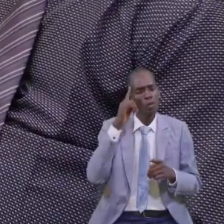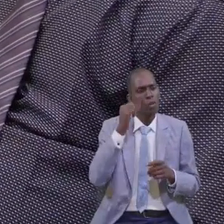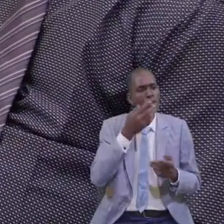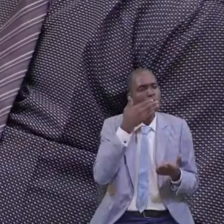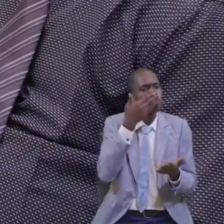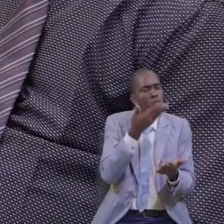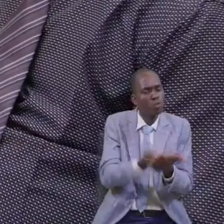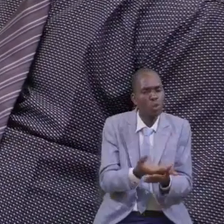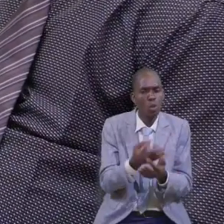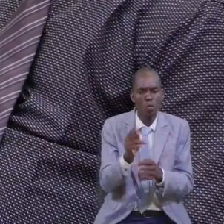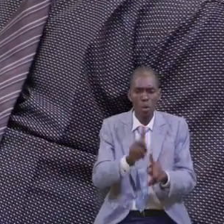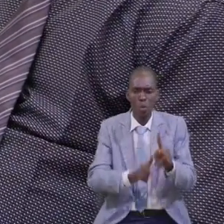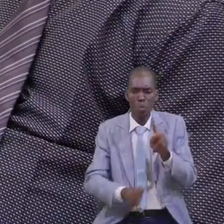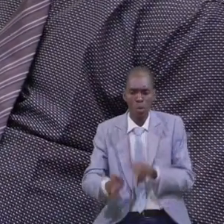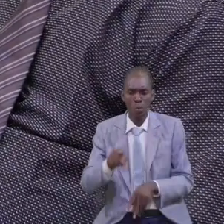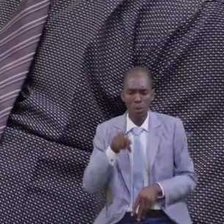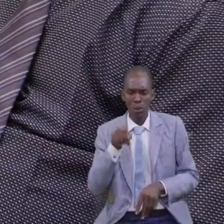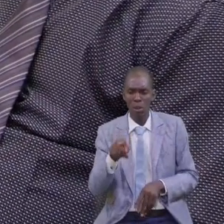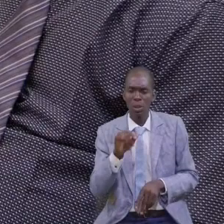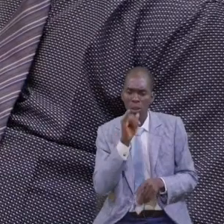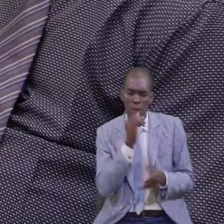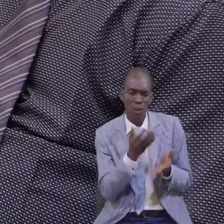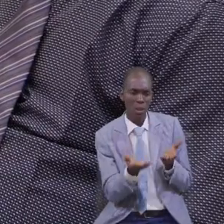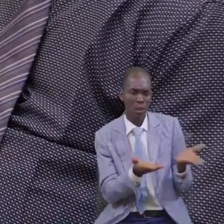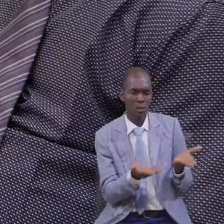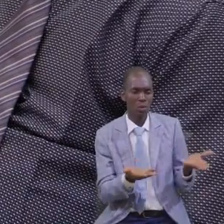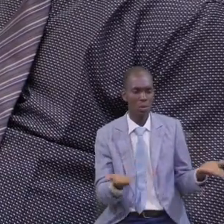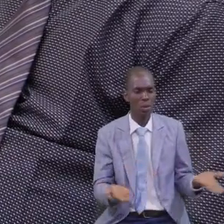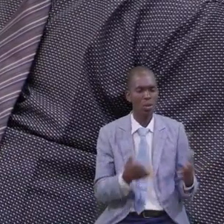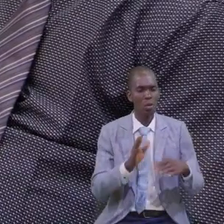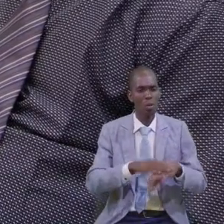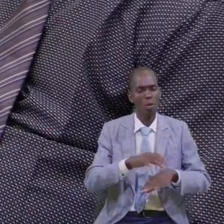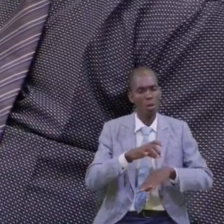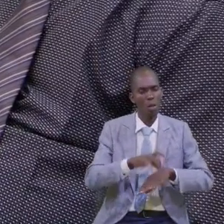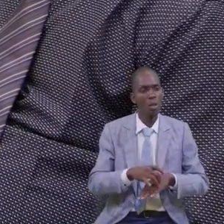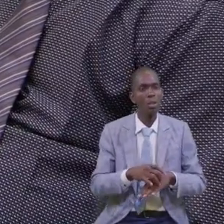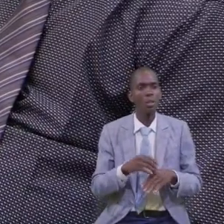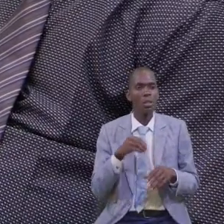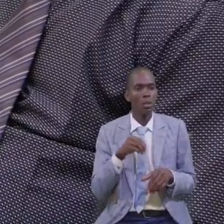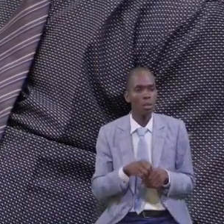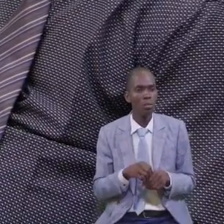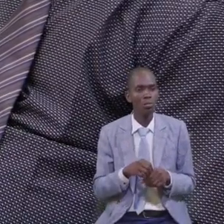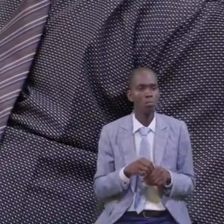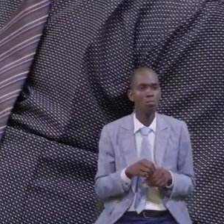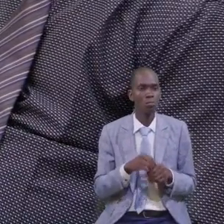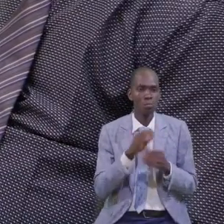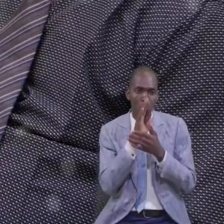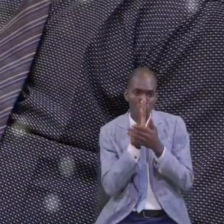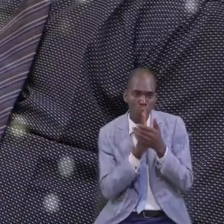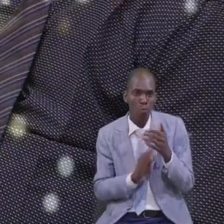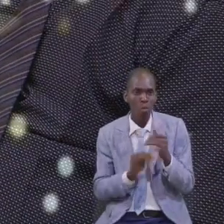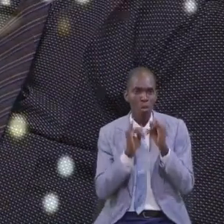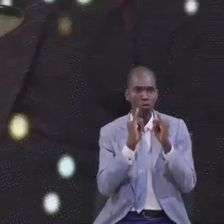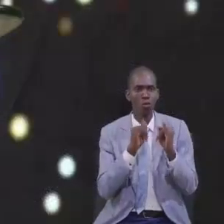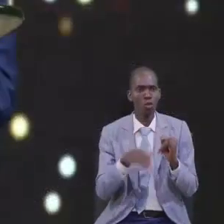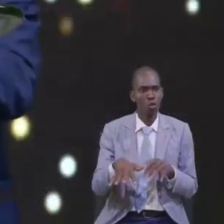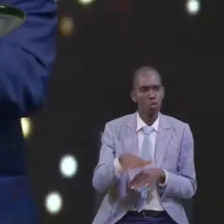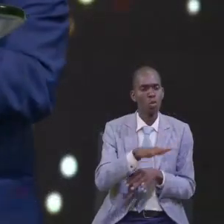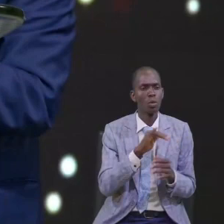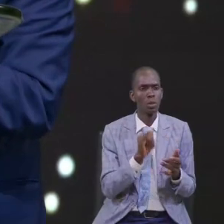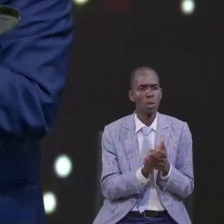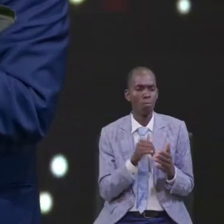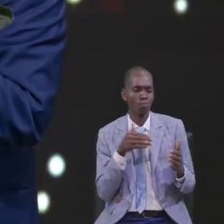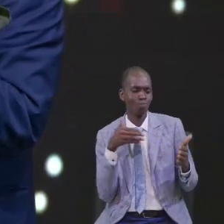is serving on behalf of the Lord. In meekness, instructing those that oppose